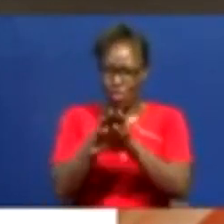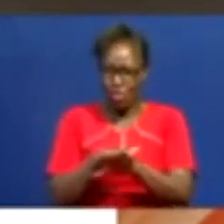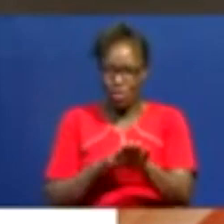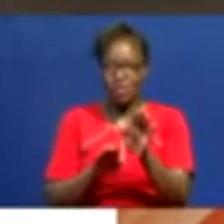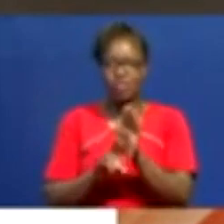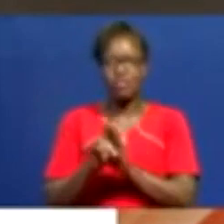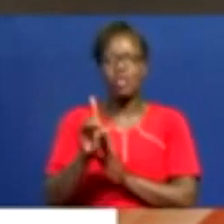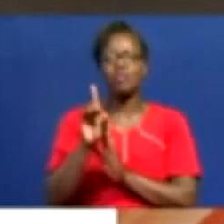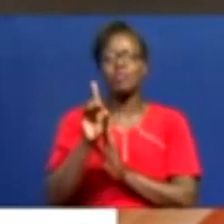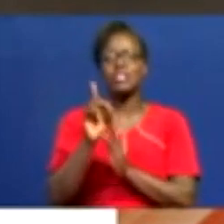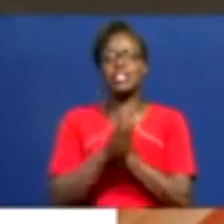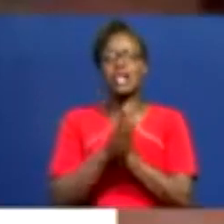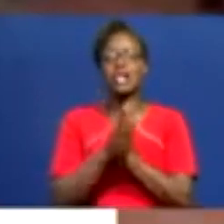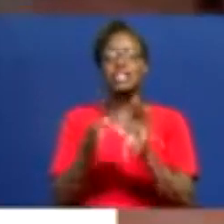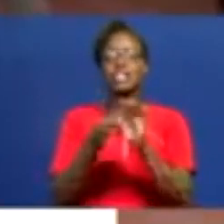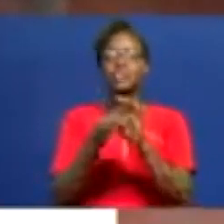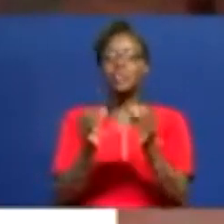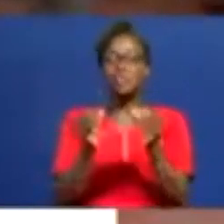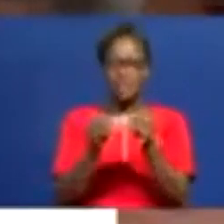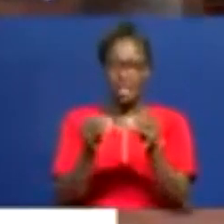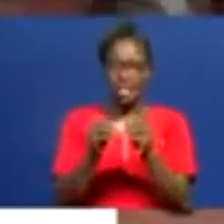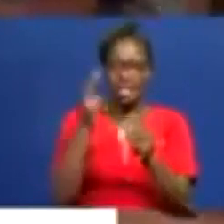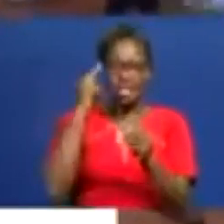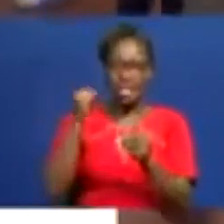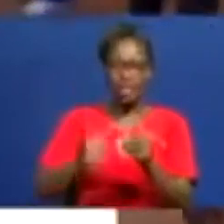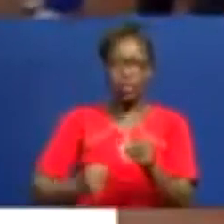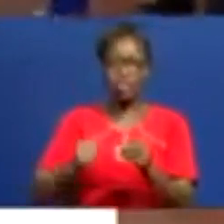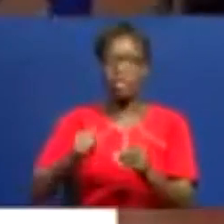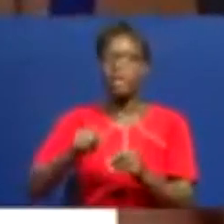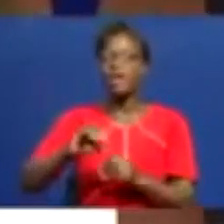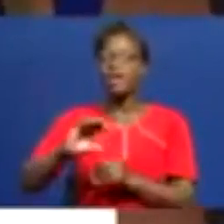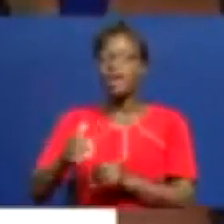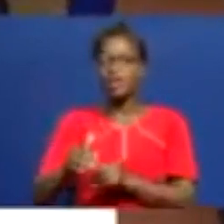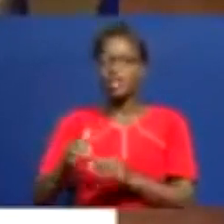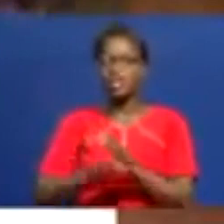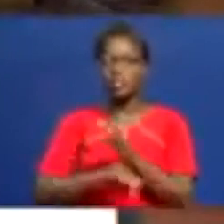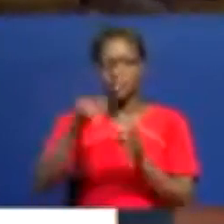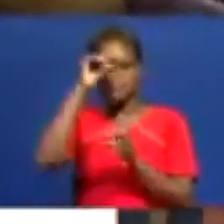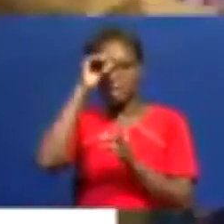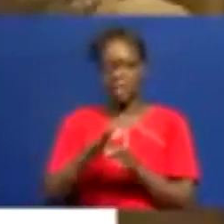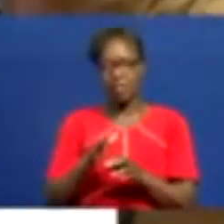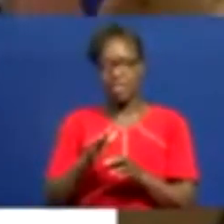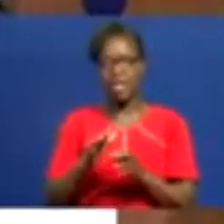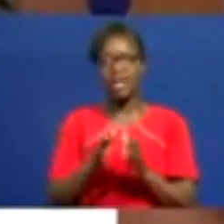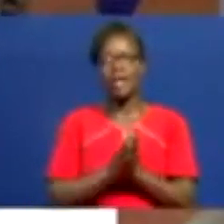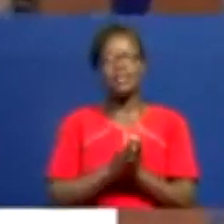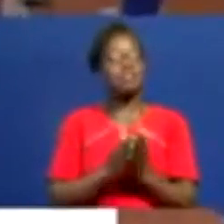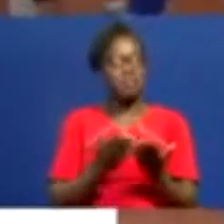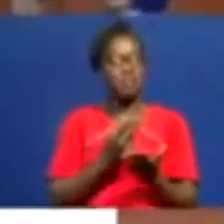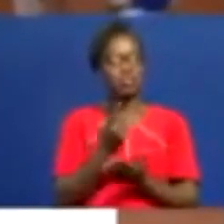at Lolgorian in Narok County and attended by the Migori Deputy Governor Joseph Mahiri and his Narok